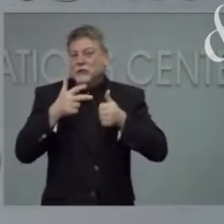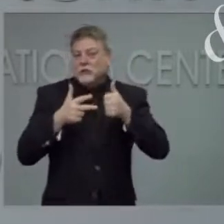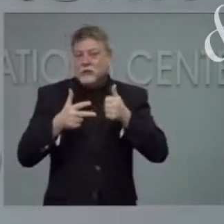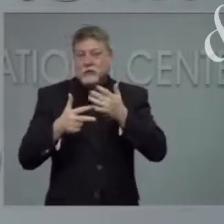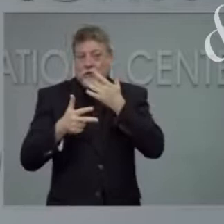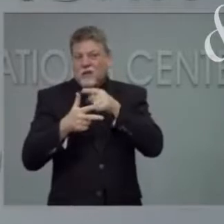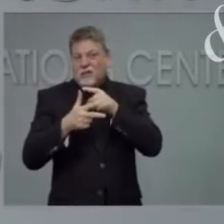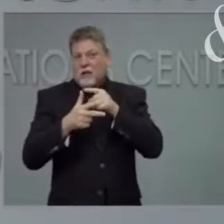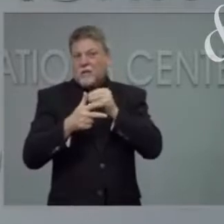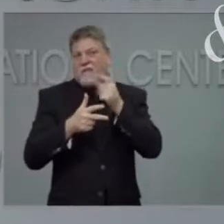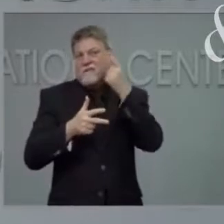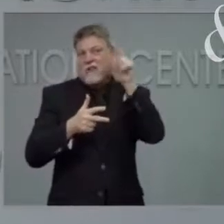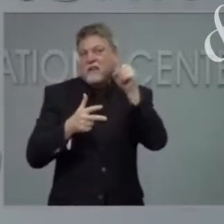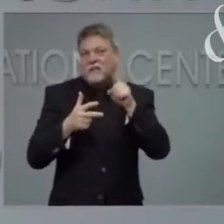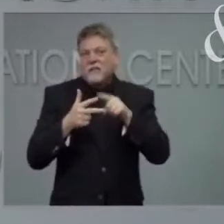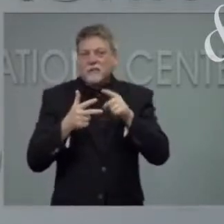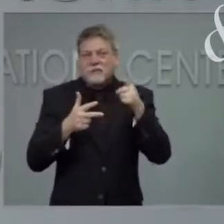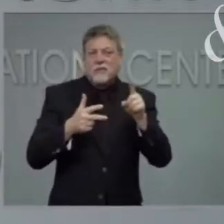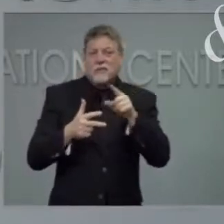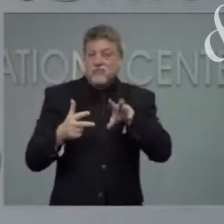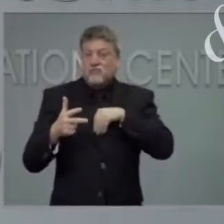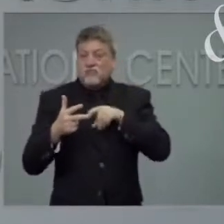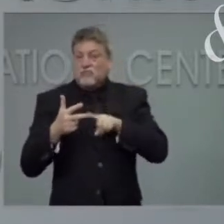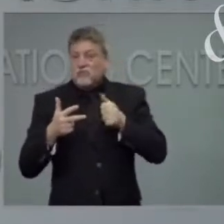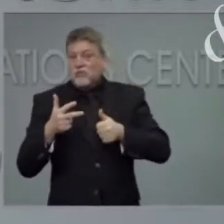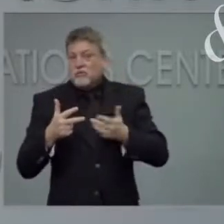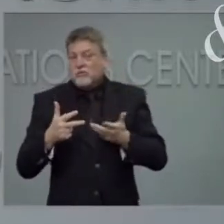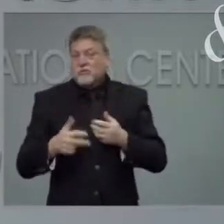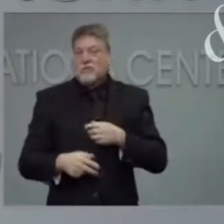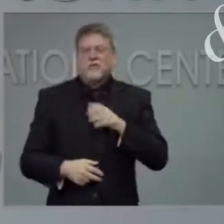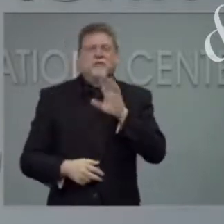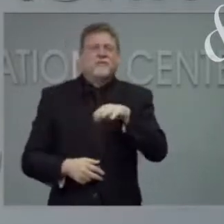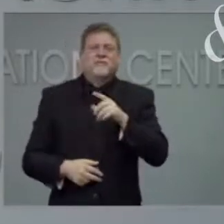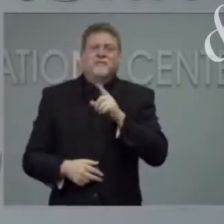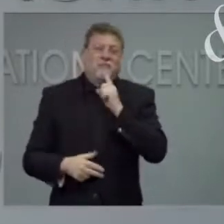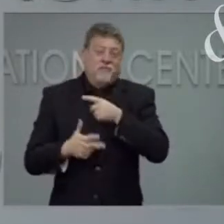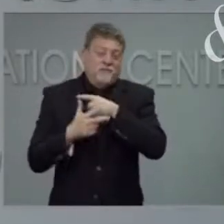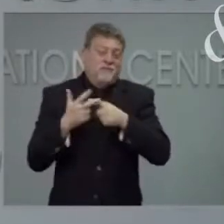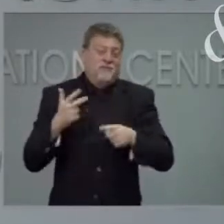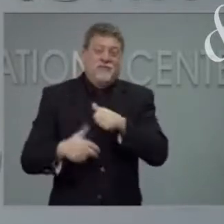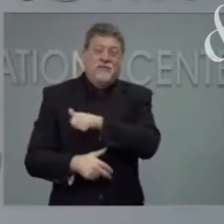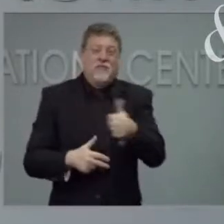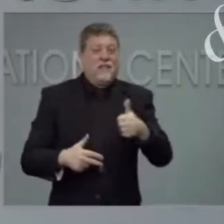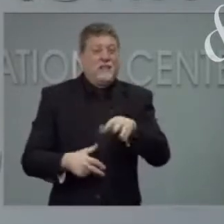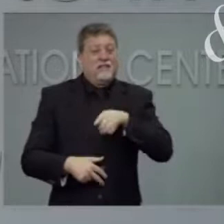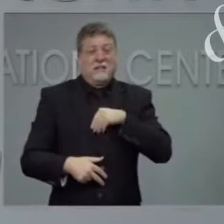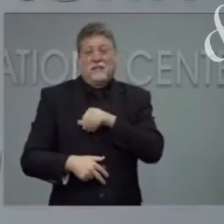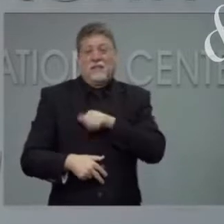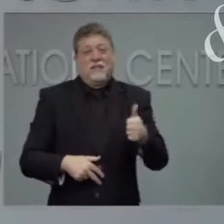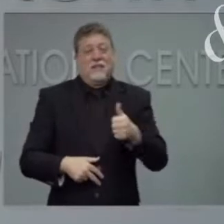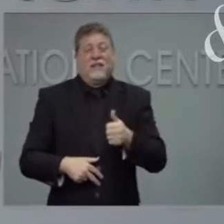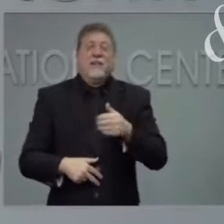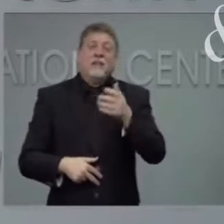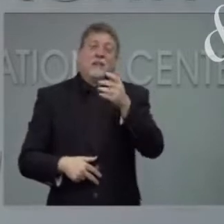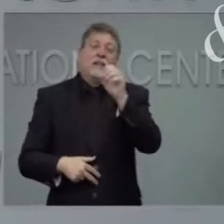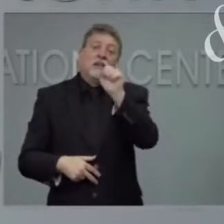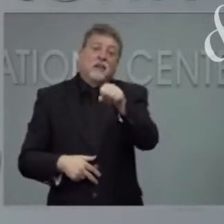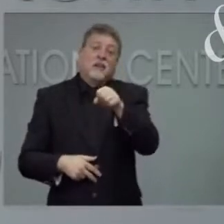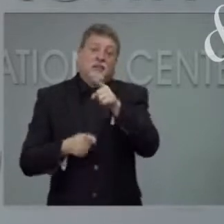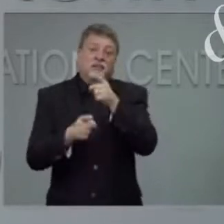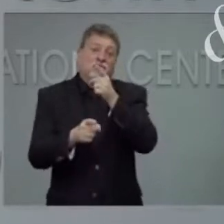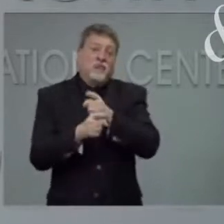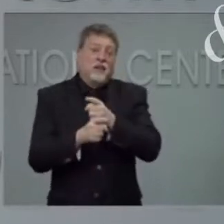or would you be happy to get the J&J? I'm happy to get any vaccine right now. And yes, I probably will get